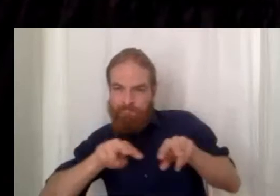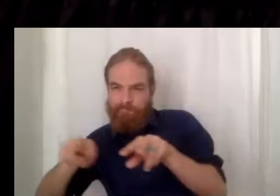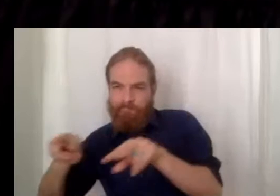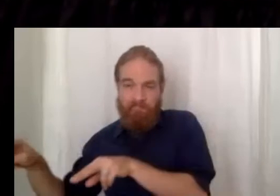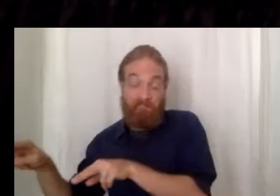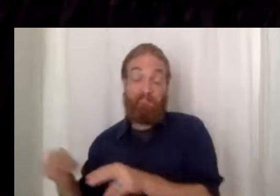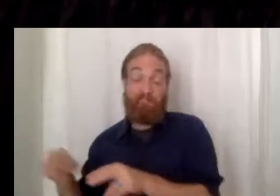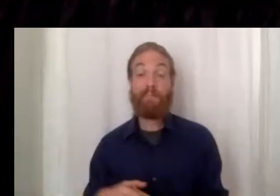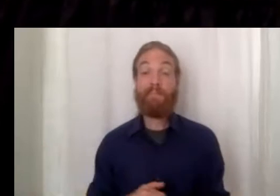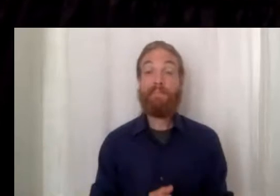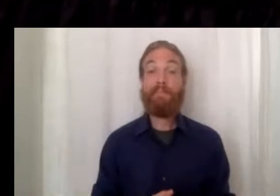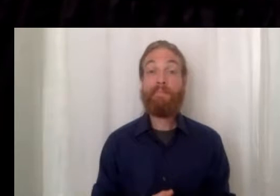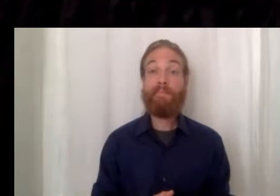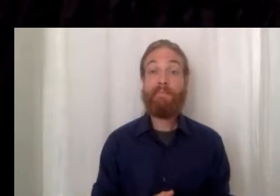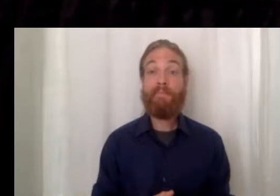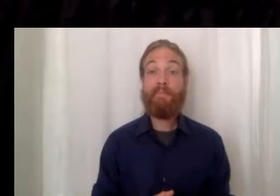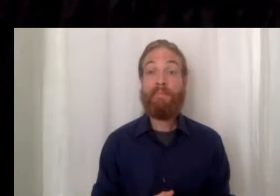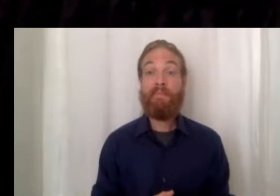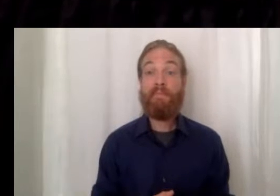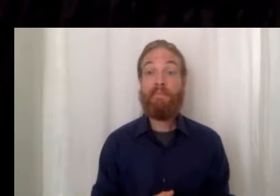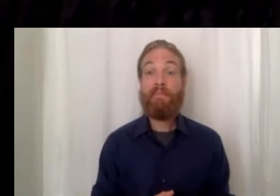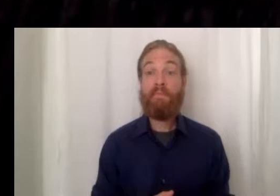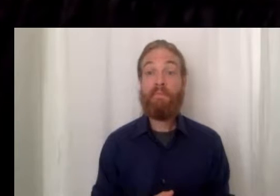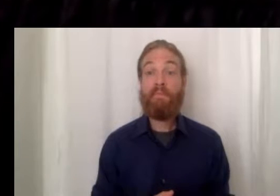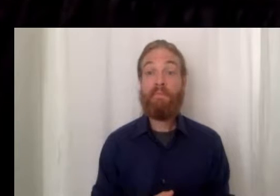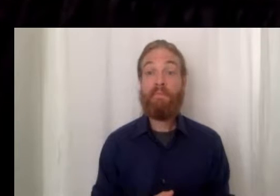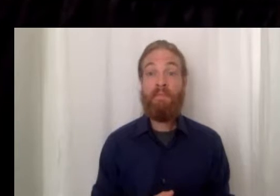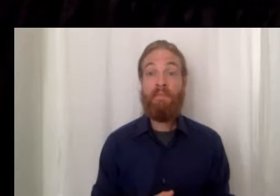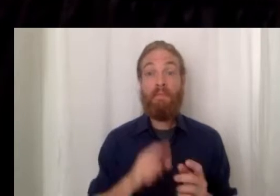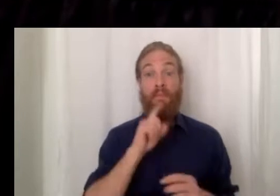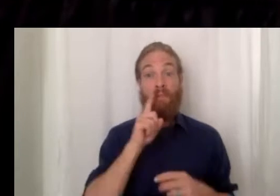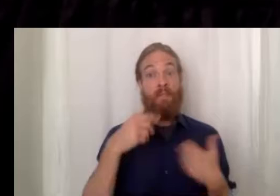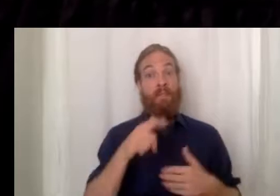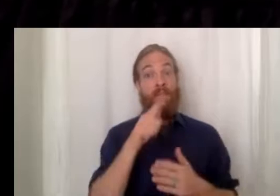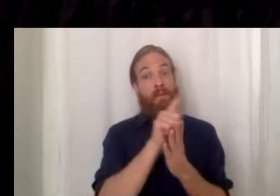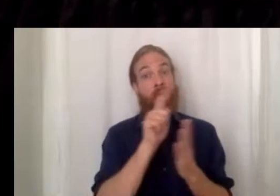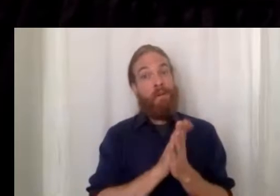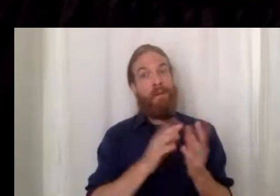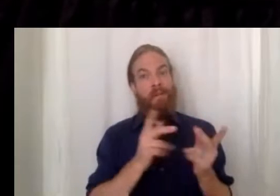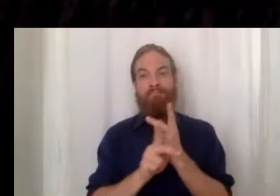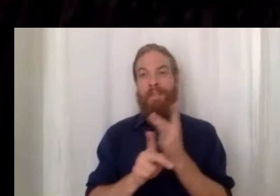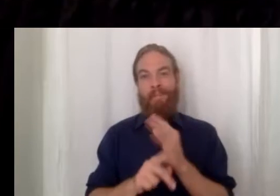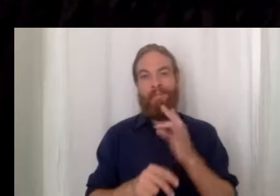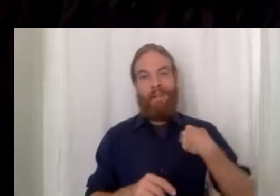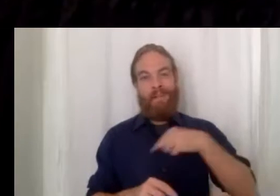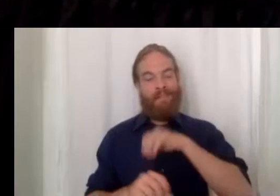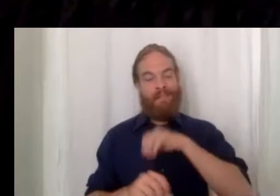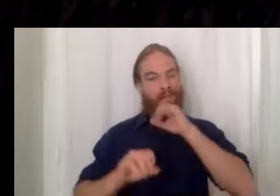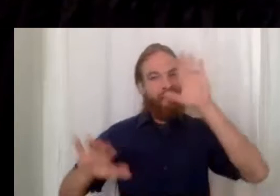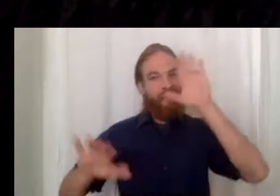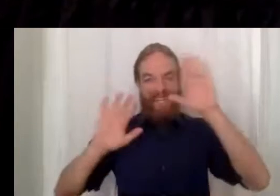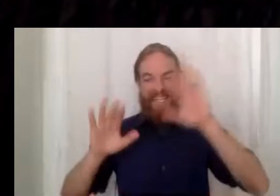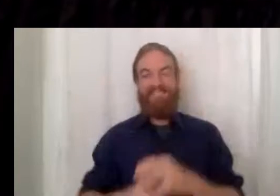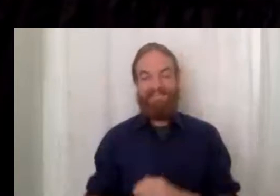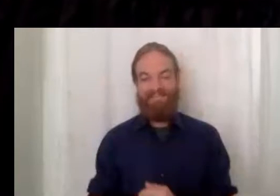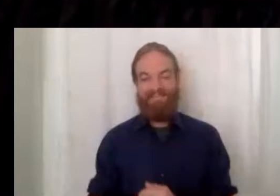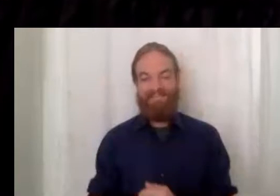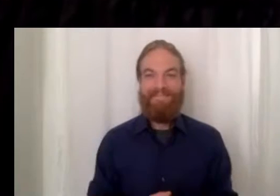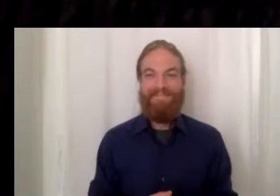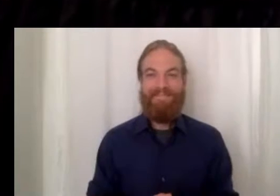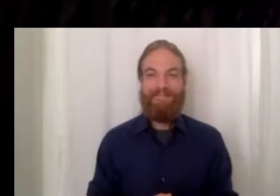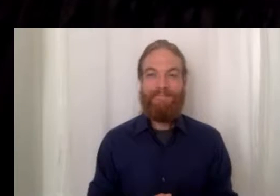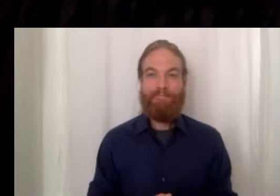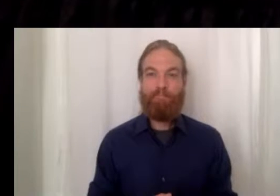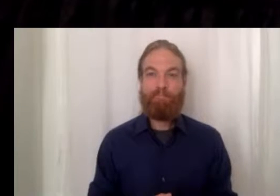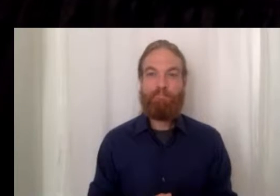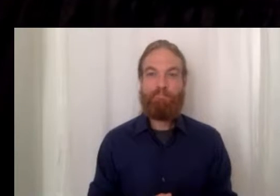terrific resource that we have, our public health office there in Fountain, and